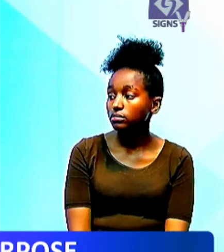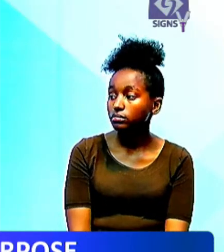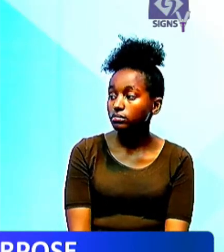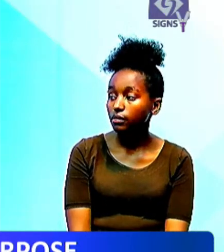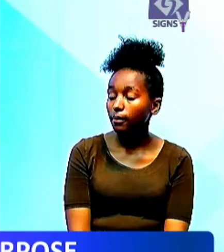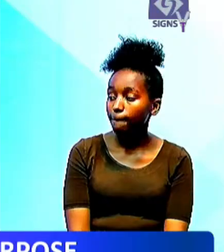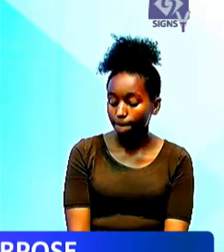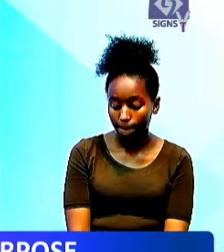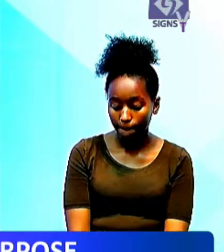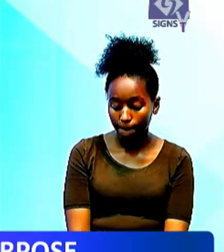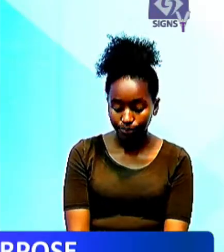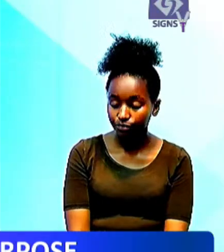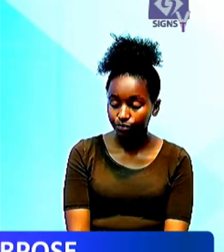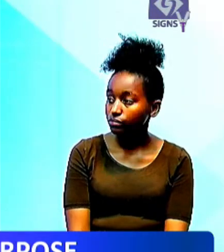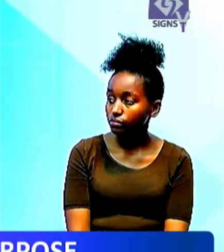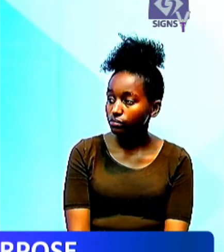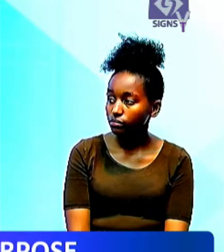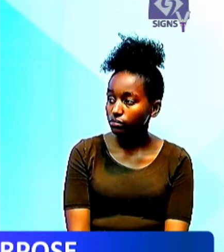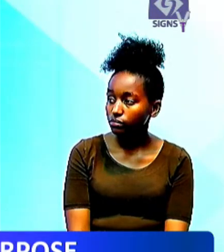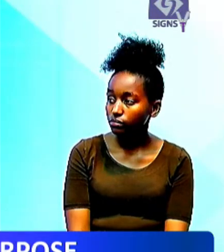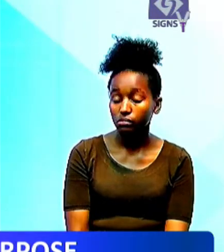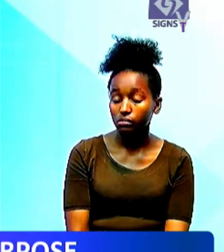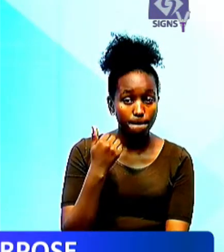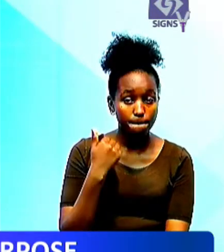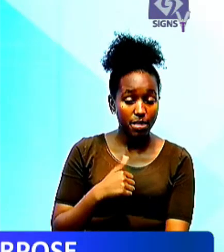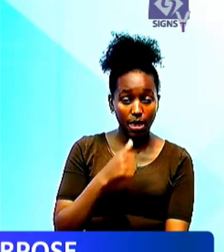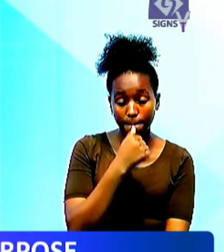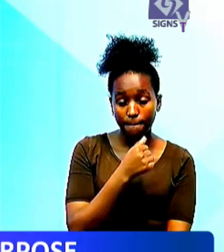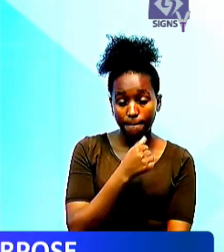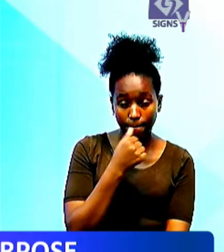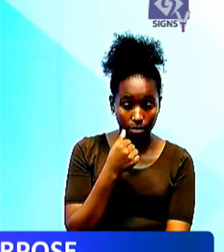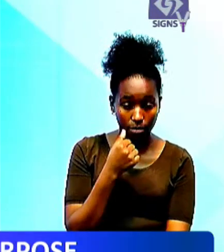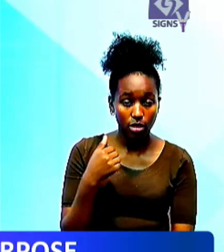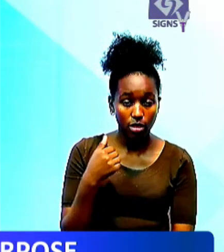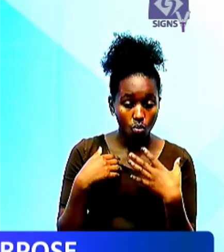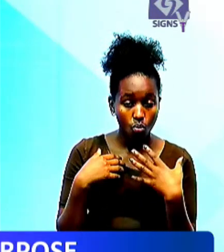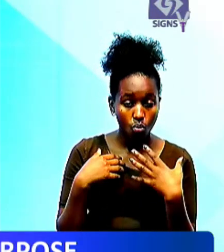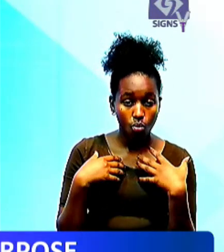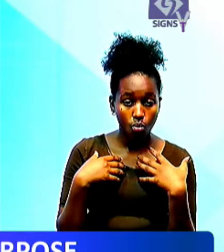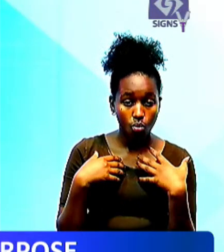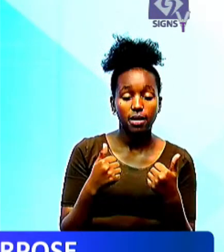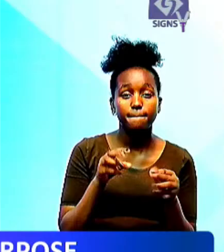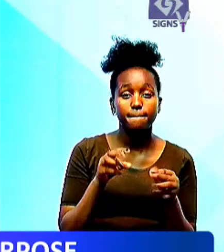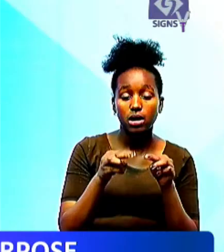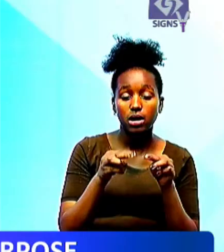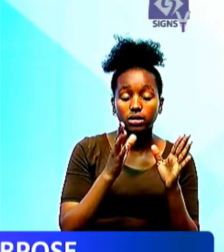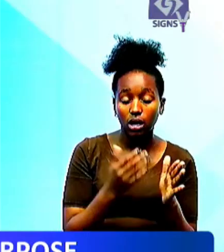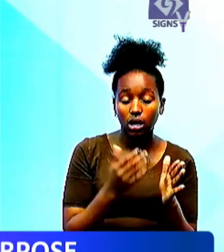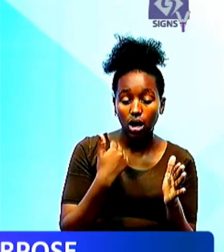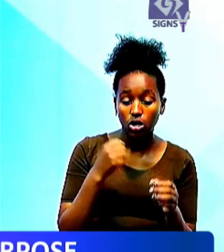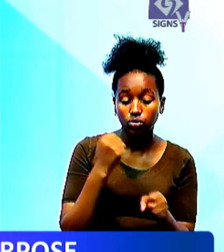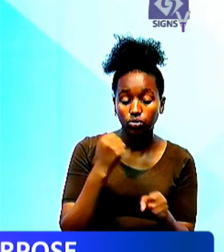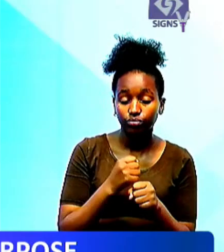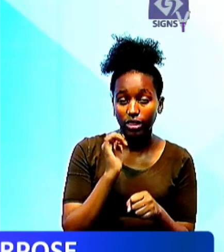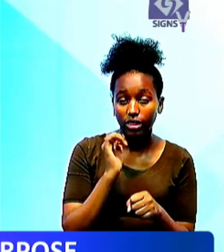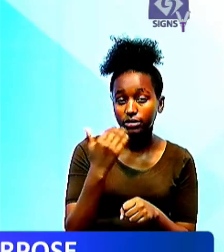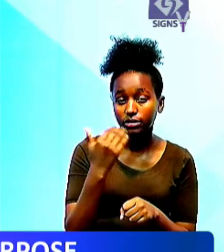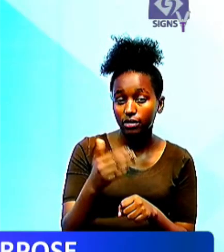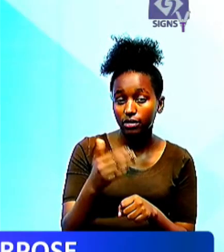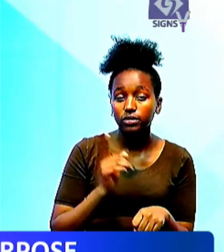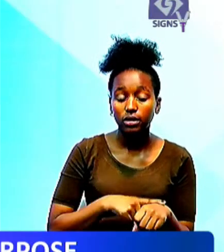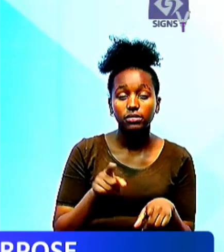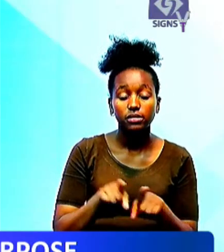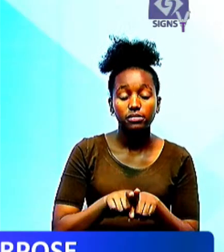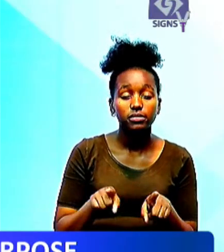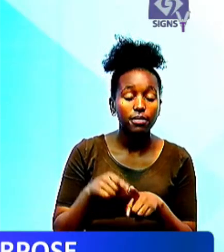talk with, and that's what I do. I'm a private wealth manager. I manage portfolios for my client, and every month